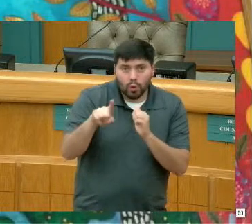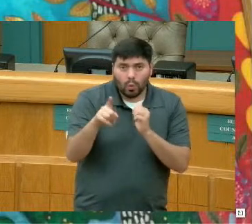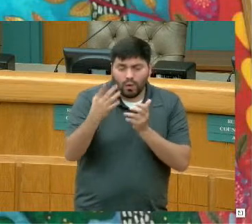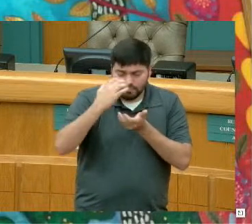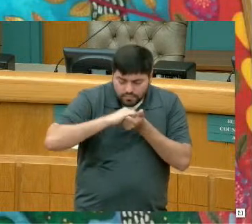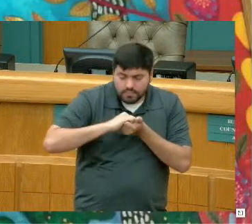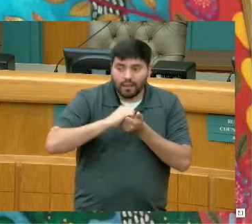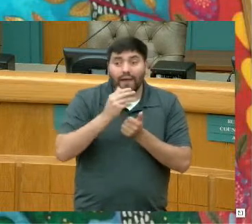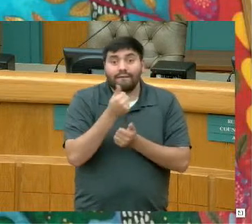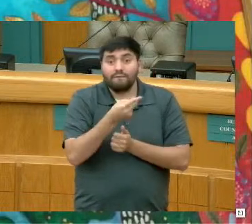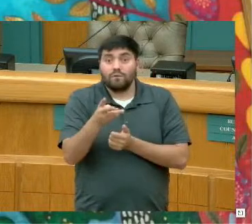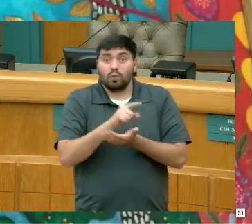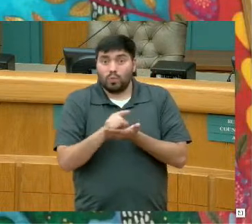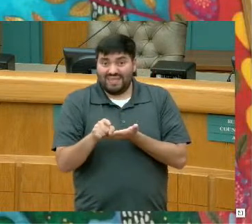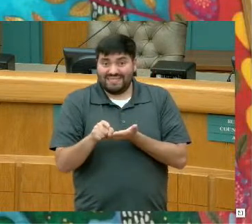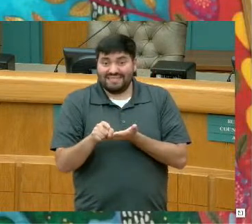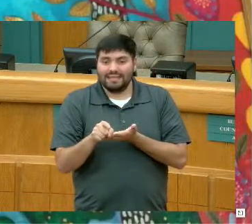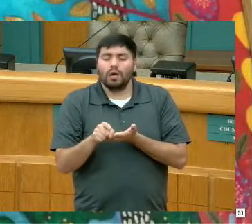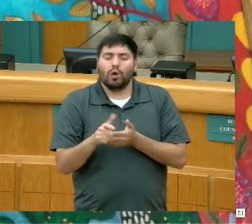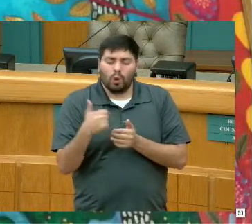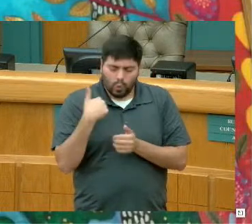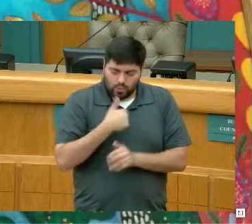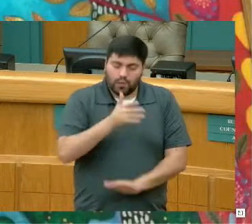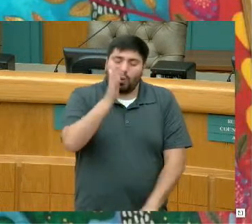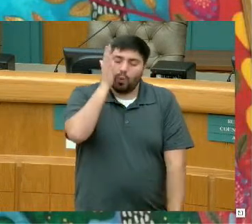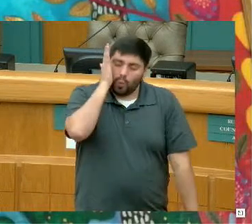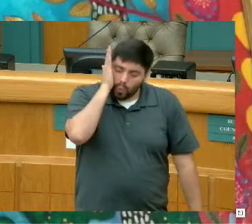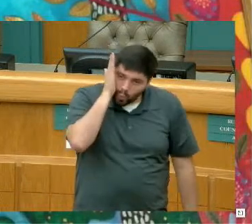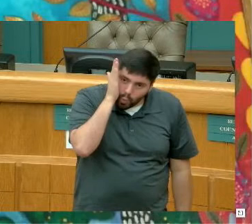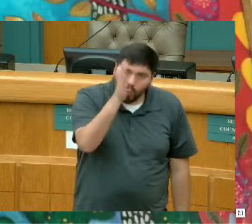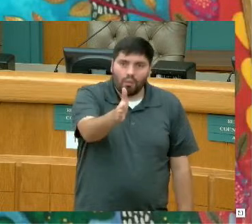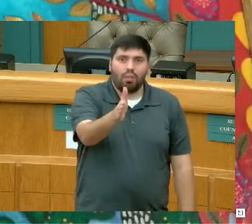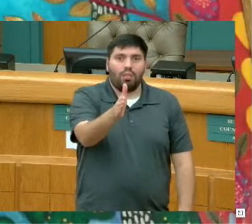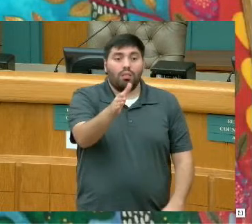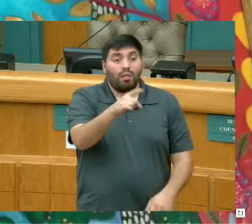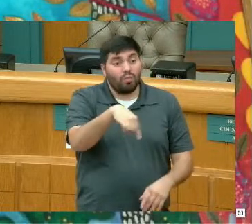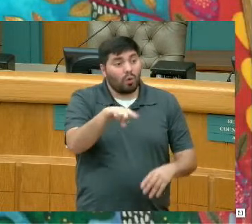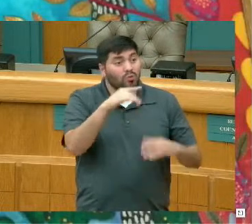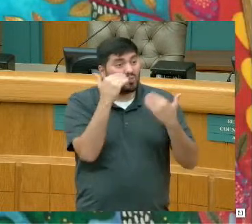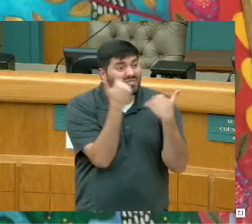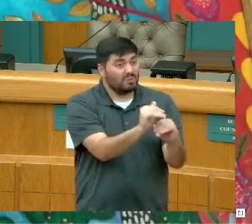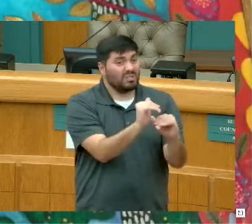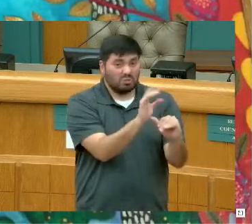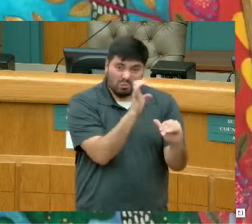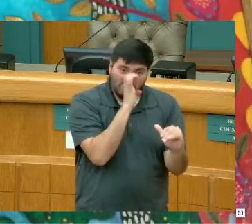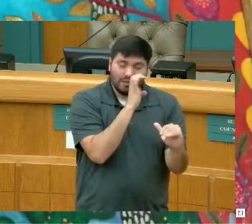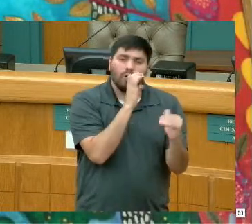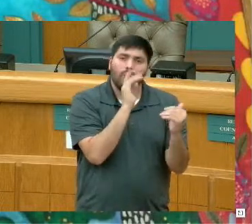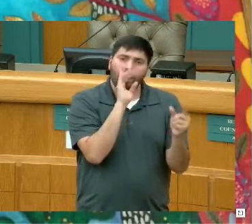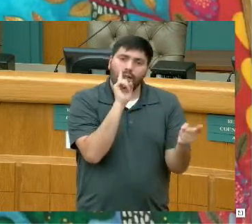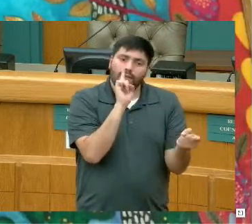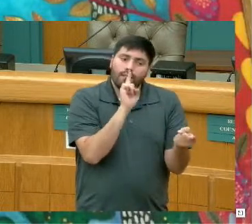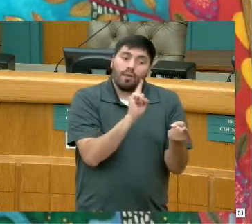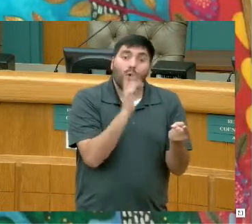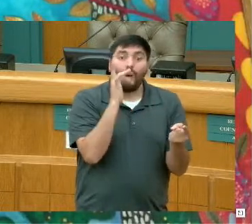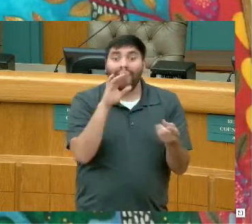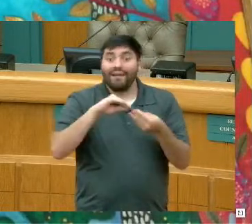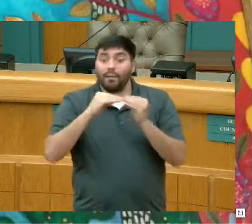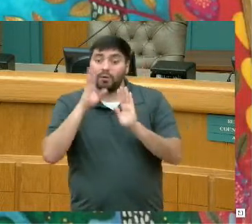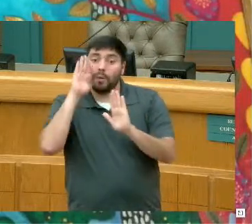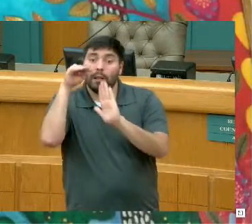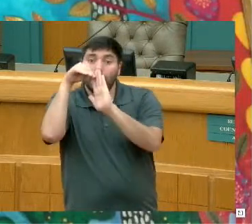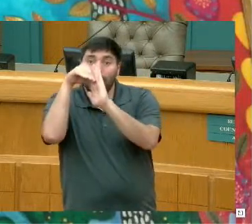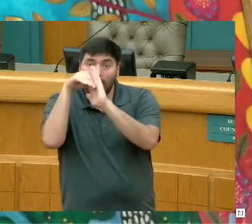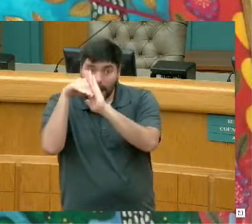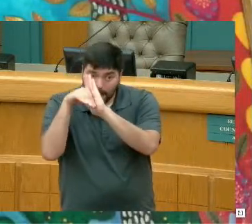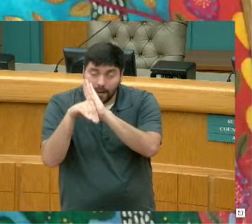you that in a few weeks, we will be able to ease those restrictions because we will be able to see these numbers